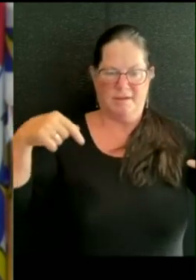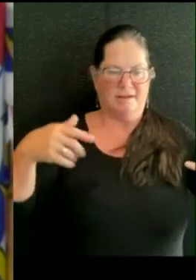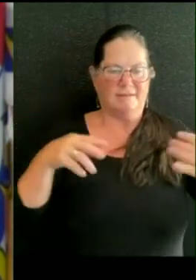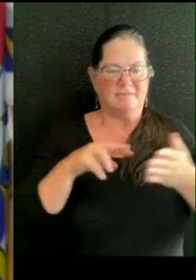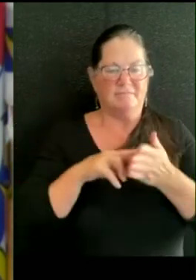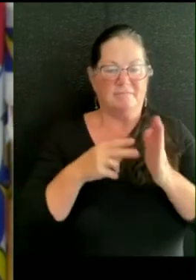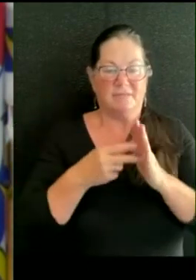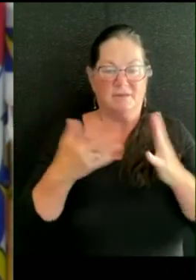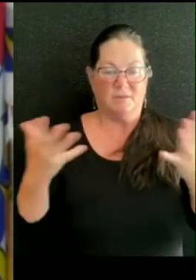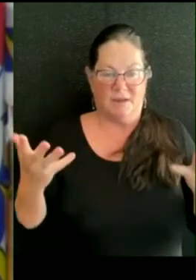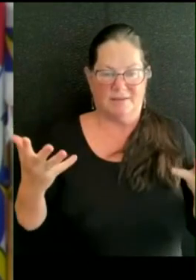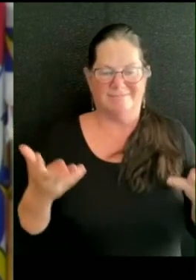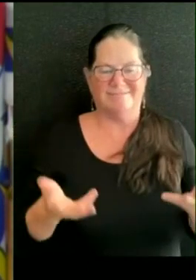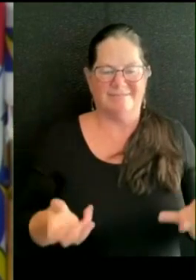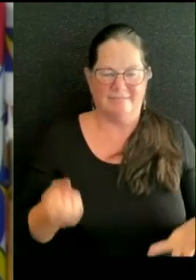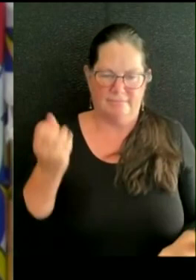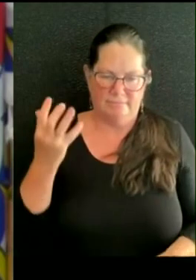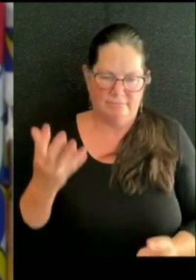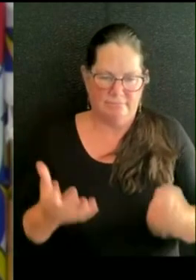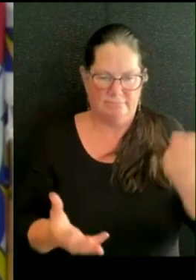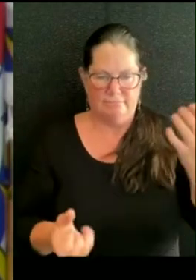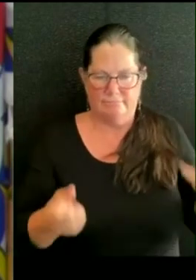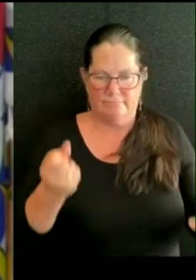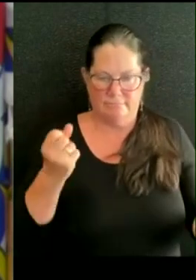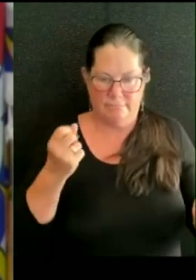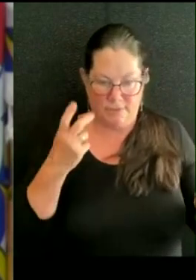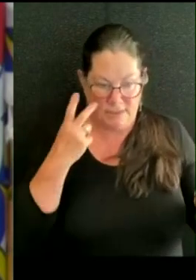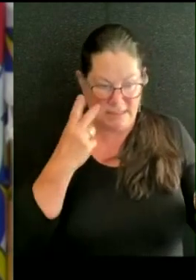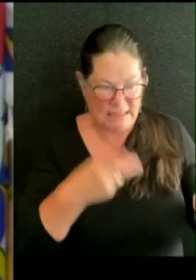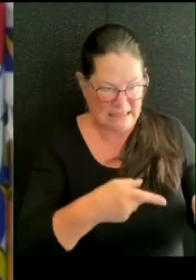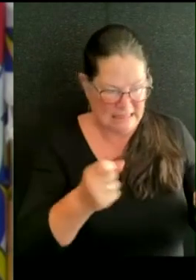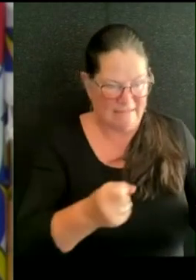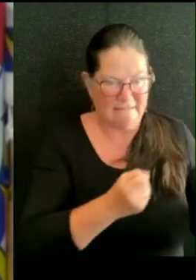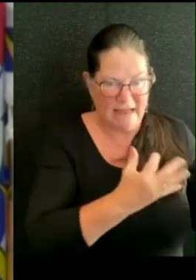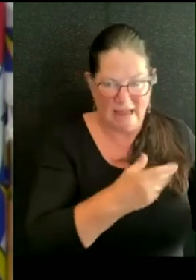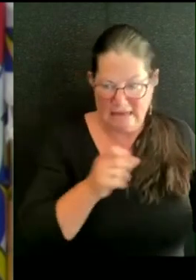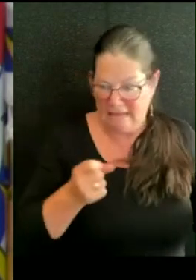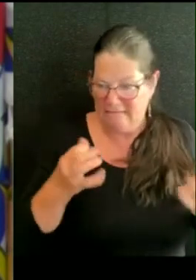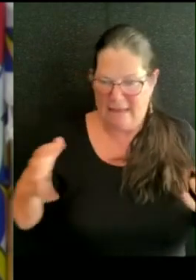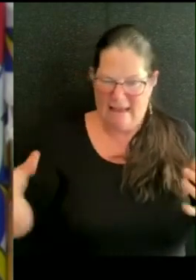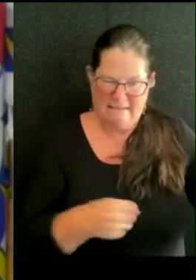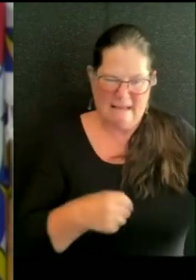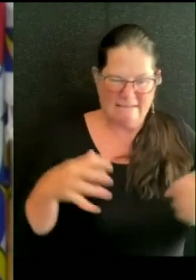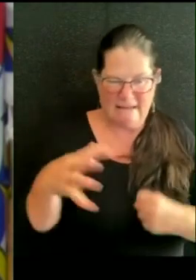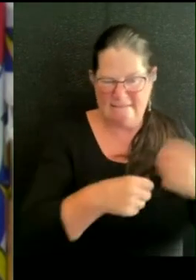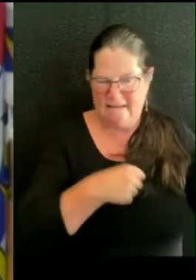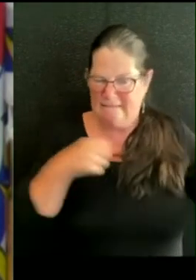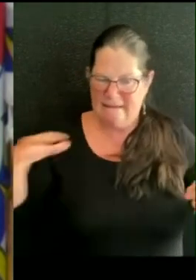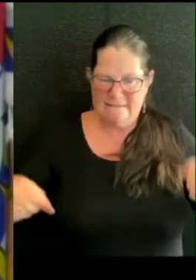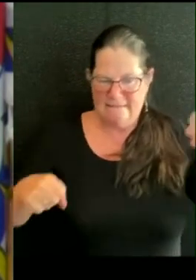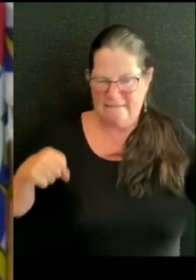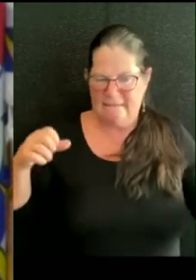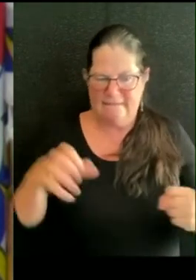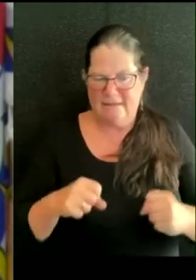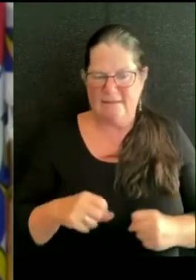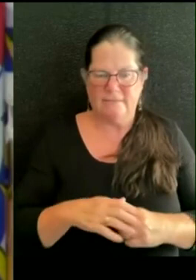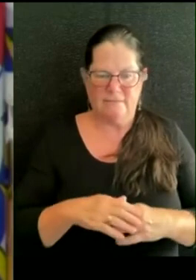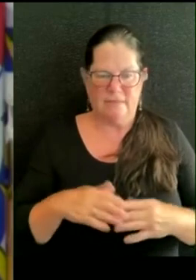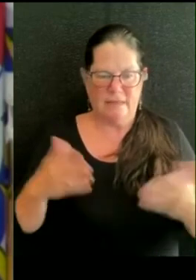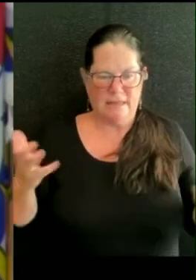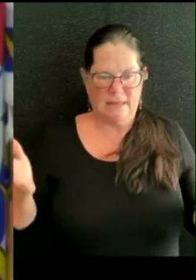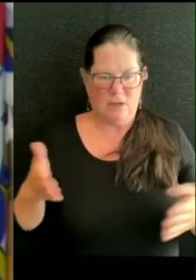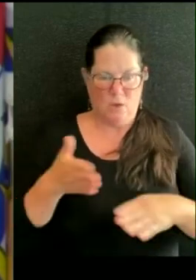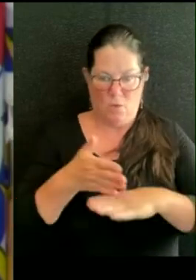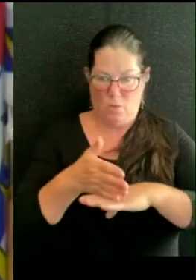way to secure these control lines. Based on current conditions, this unburnt fuel has the potential to burn on its own and in